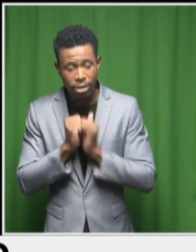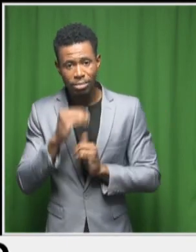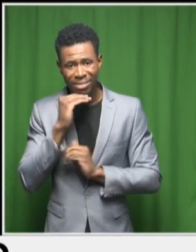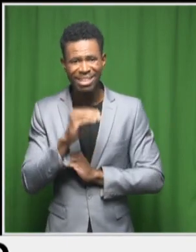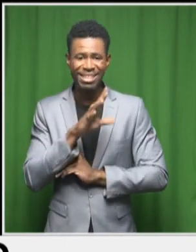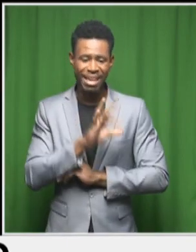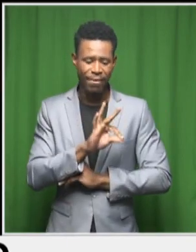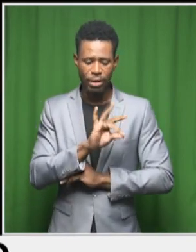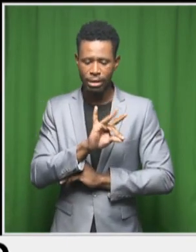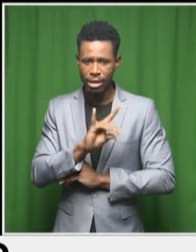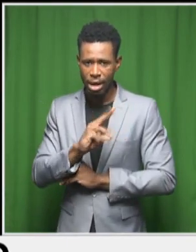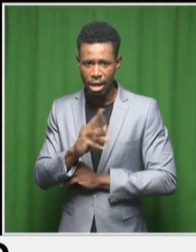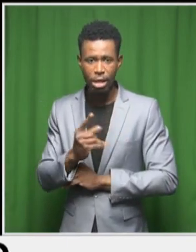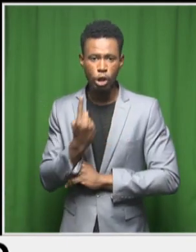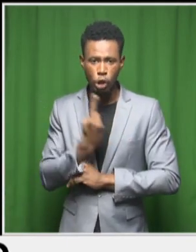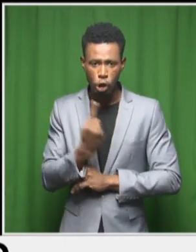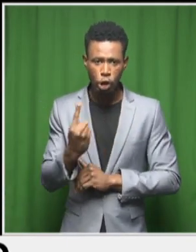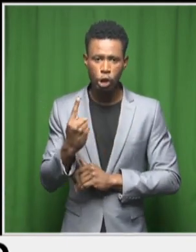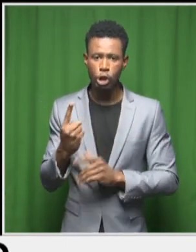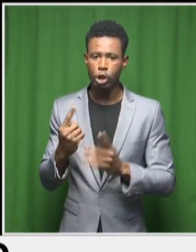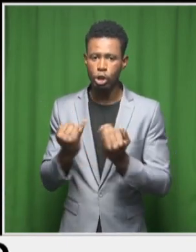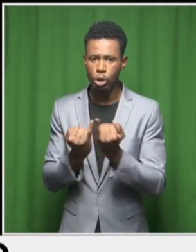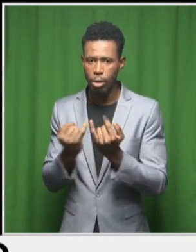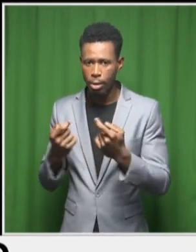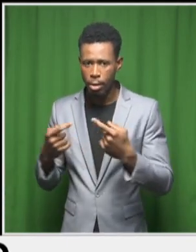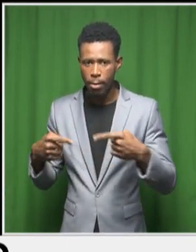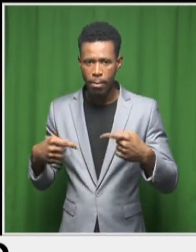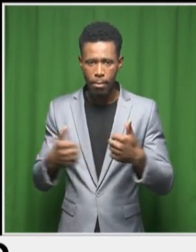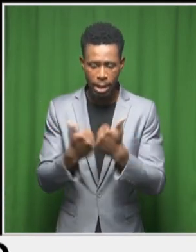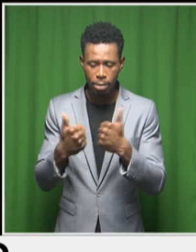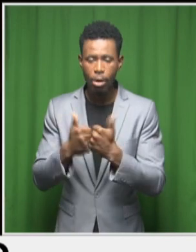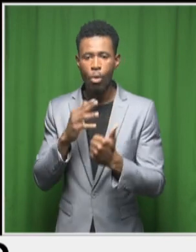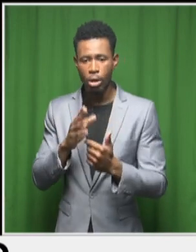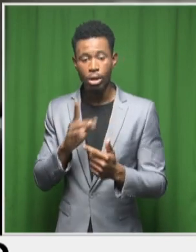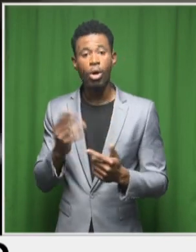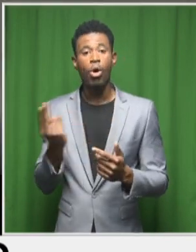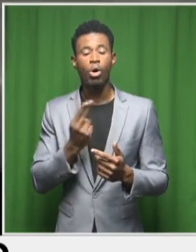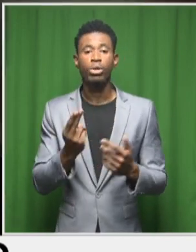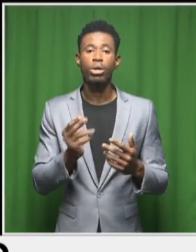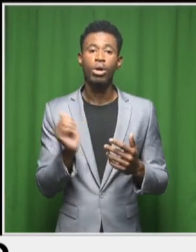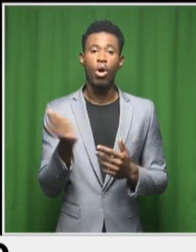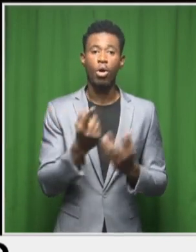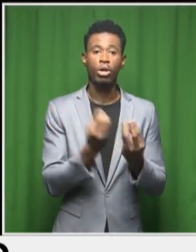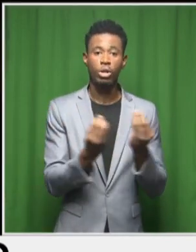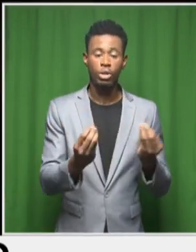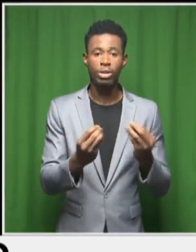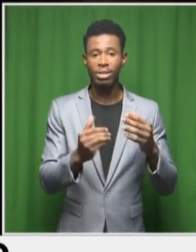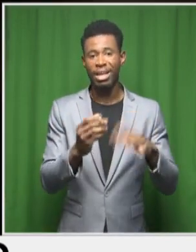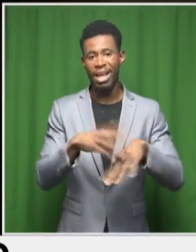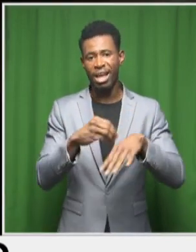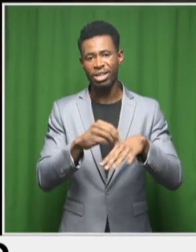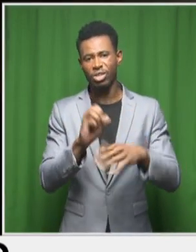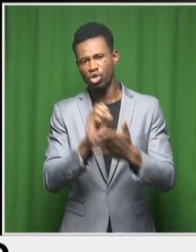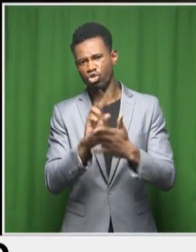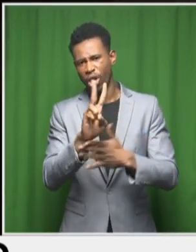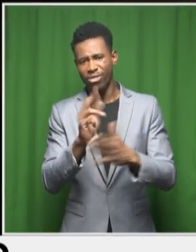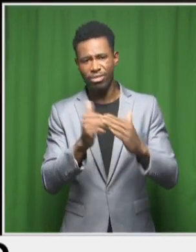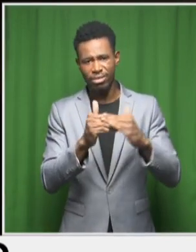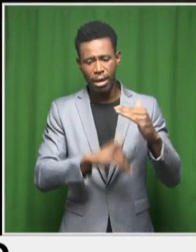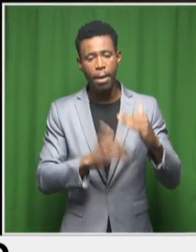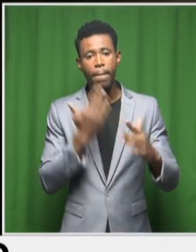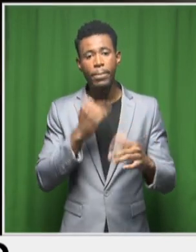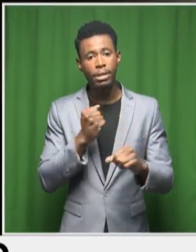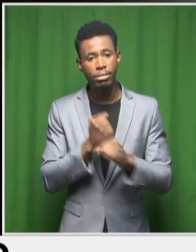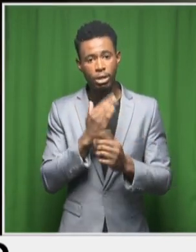will be played, opportunity will be given. The only thing we have is all kids under 12 must please have a parent with them for